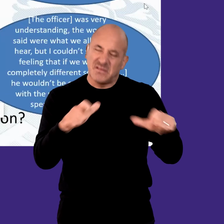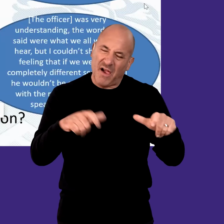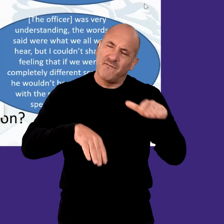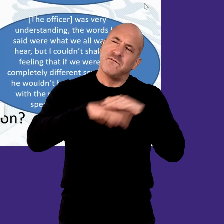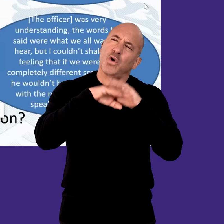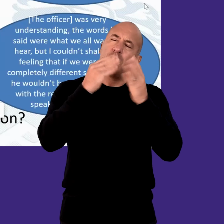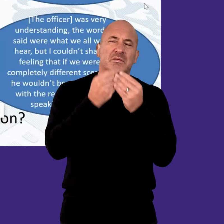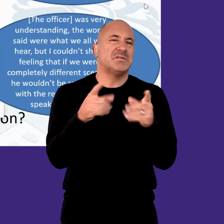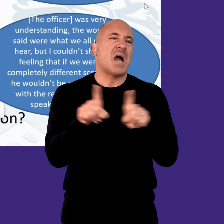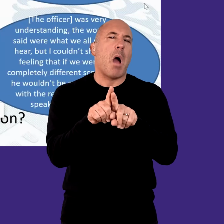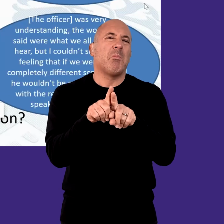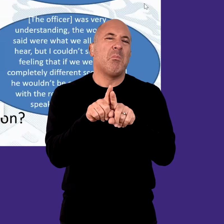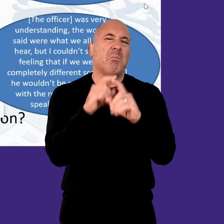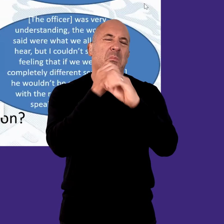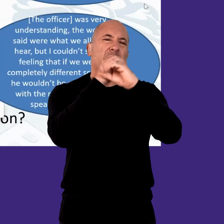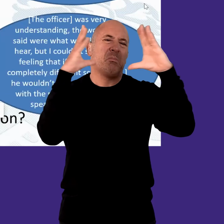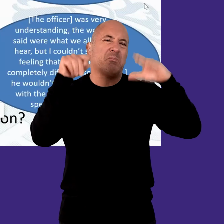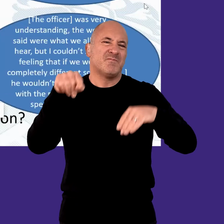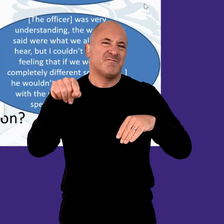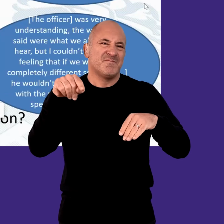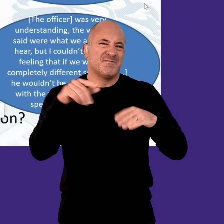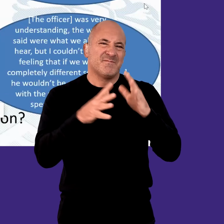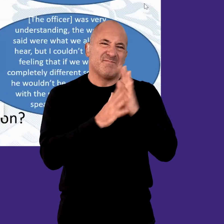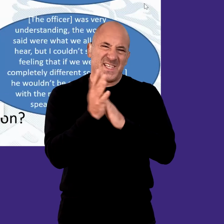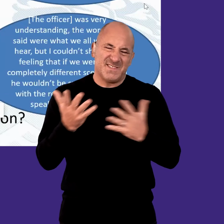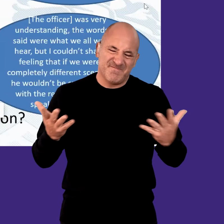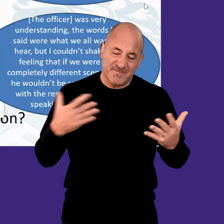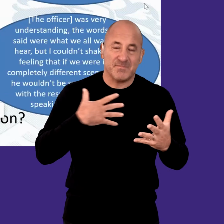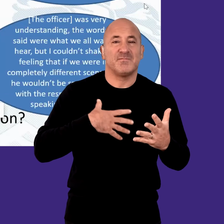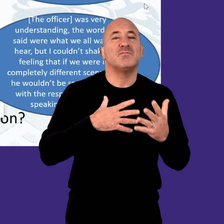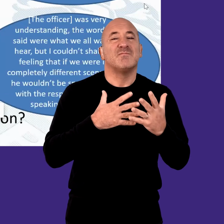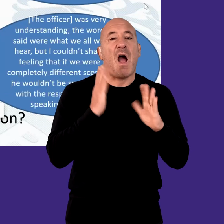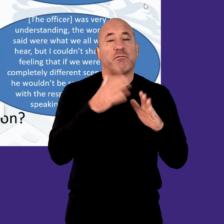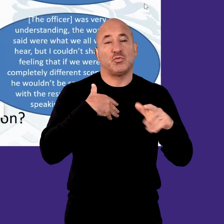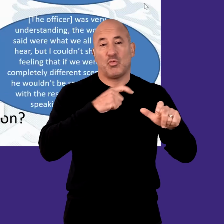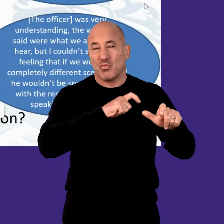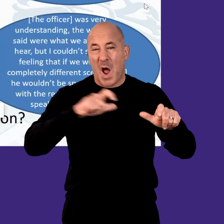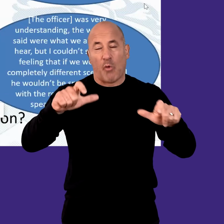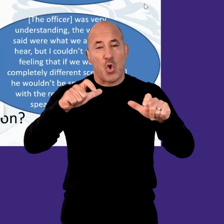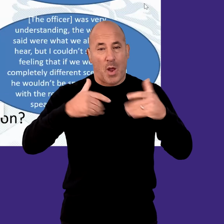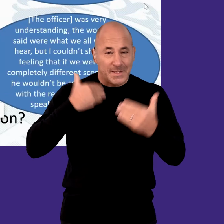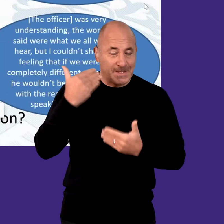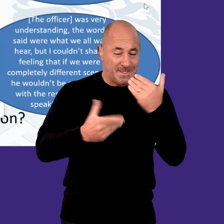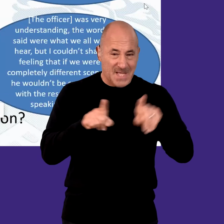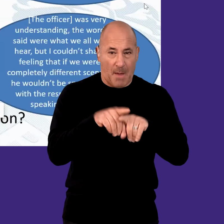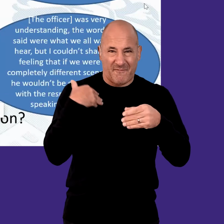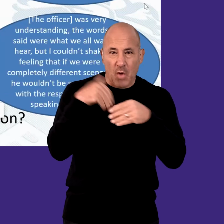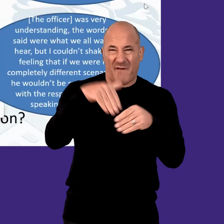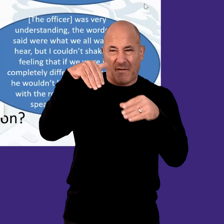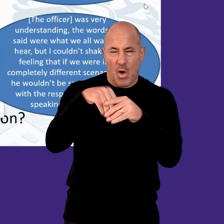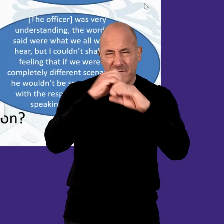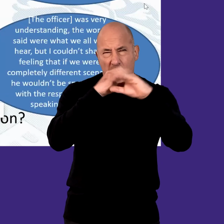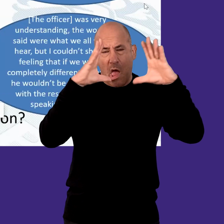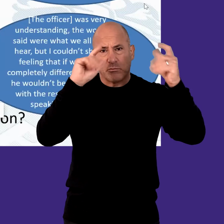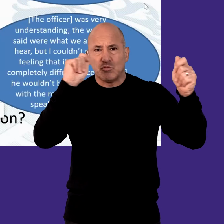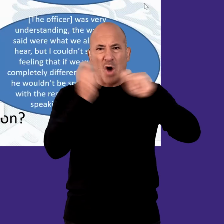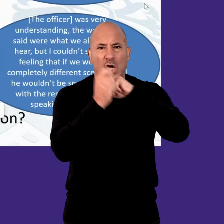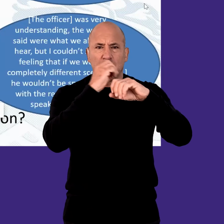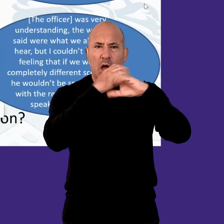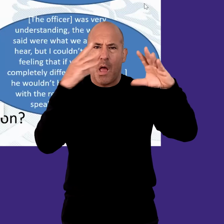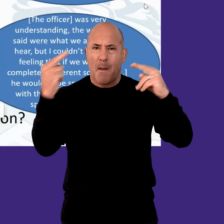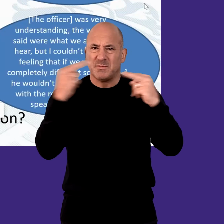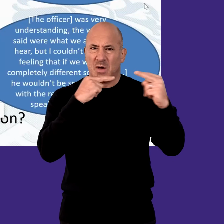of policing still as a whole hadn't really shifted, which showed us that we really need to maintain that practice